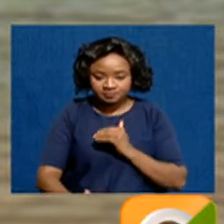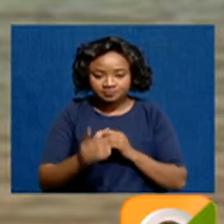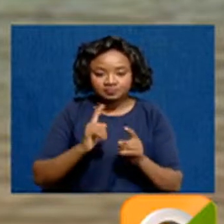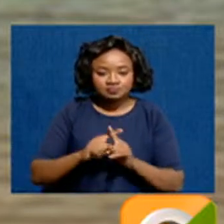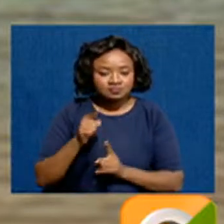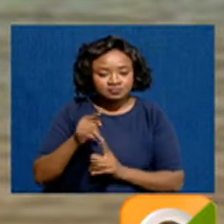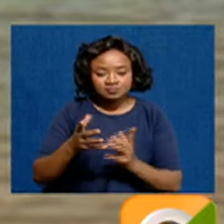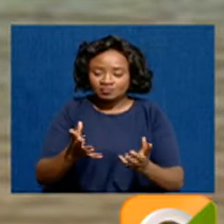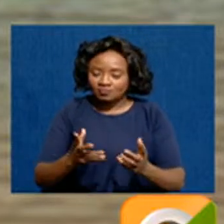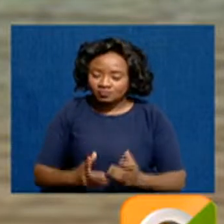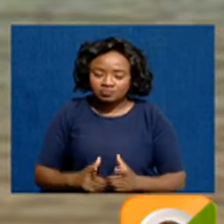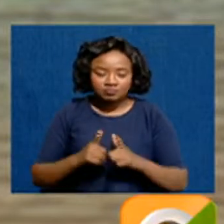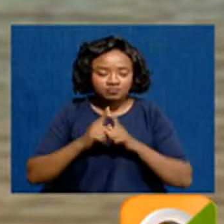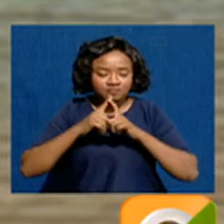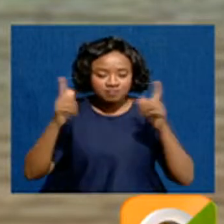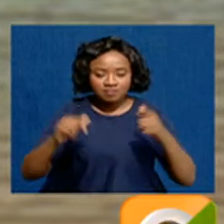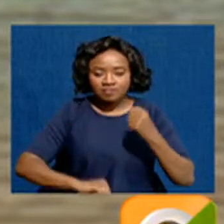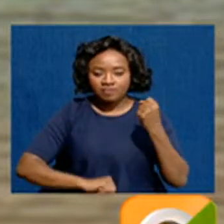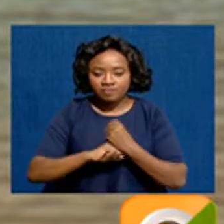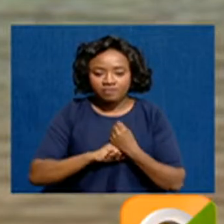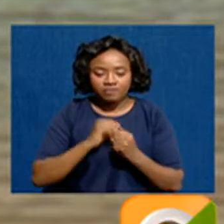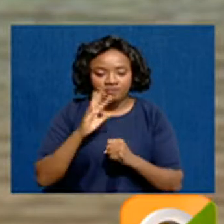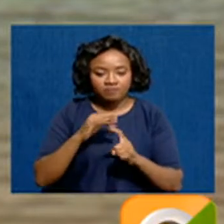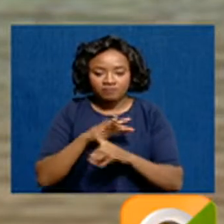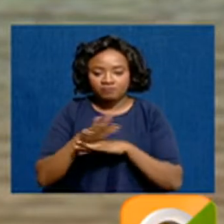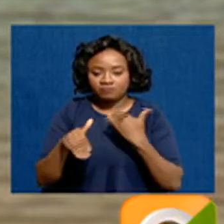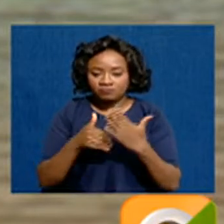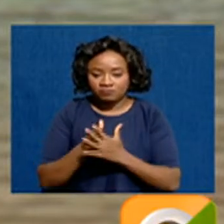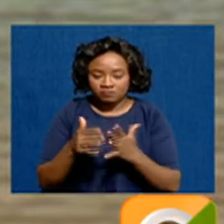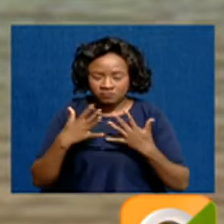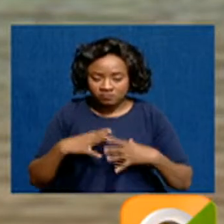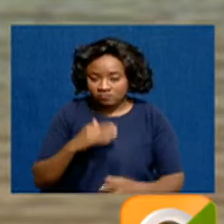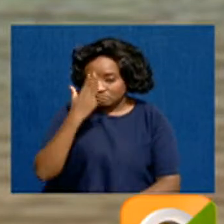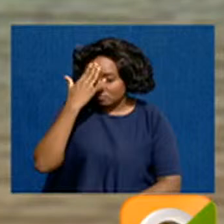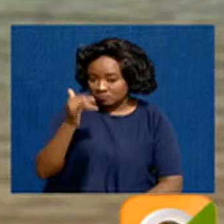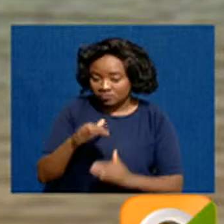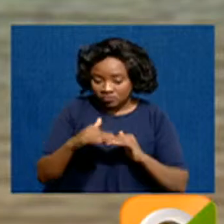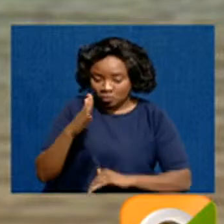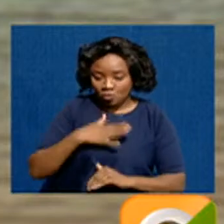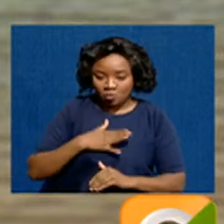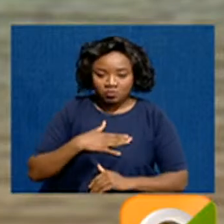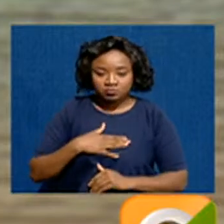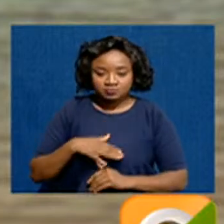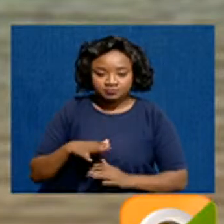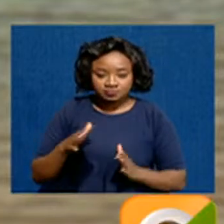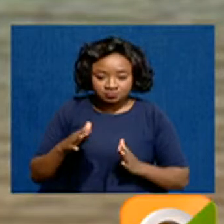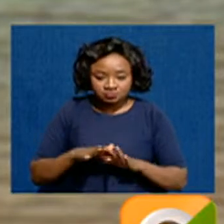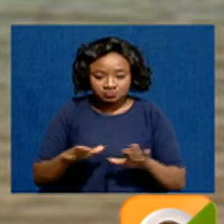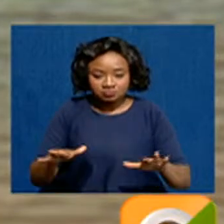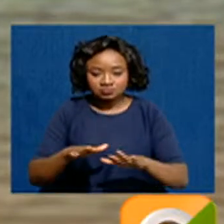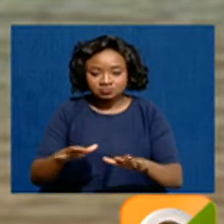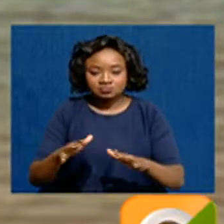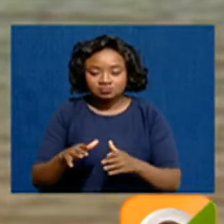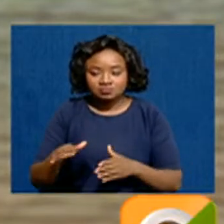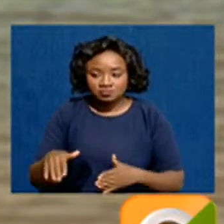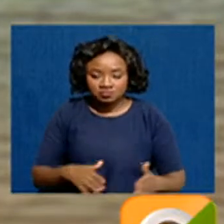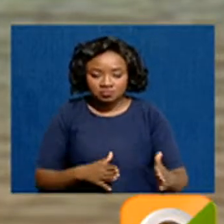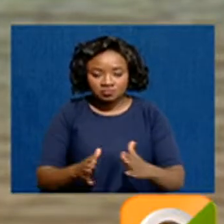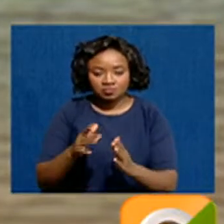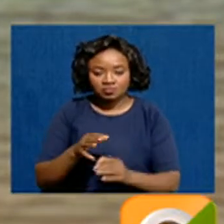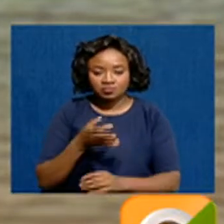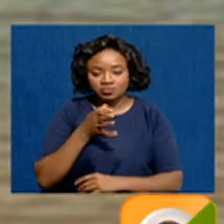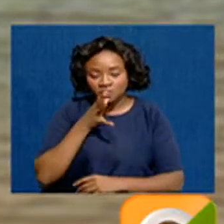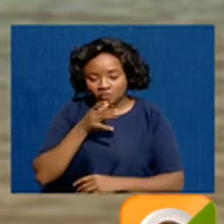massive cooperation from everybody, because most of our riparian areas have been occupied